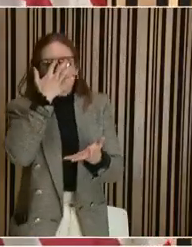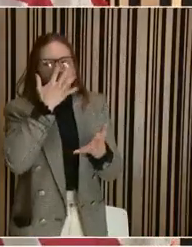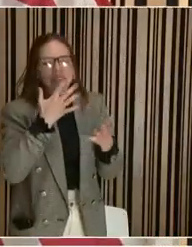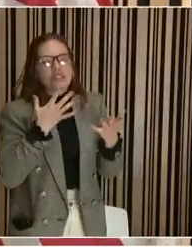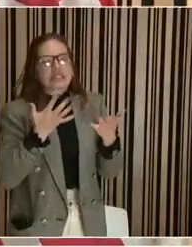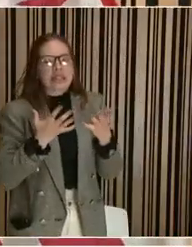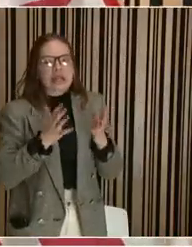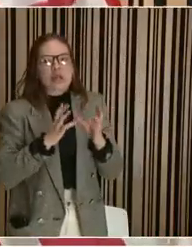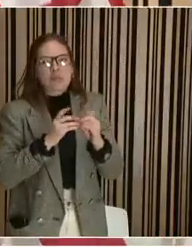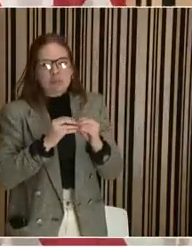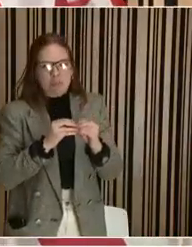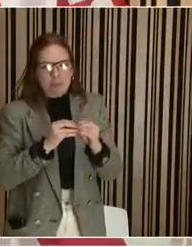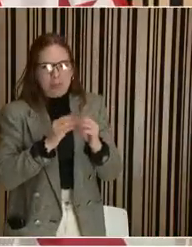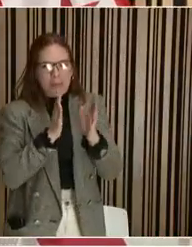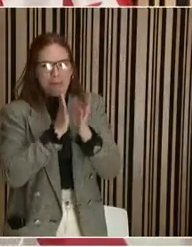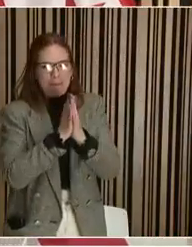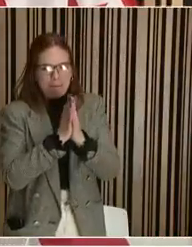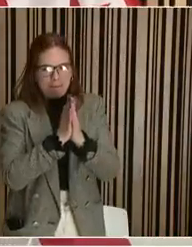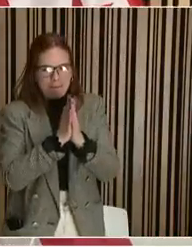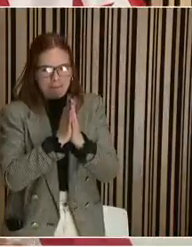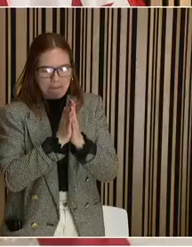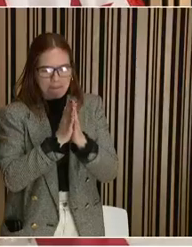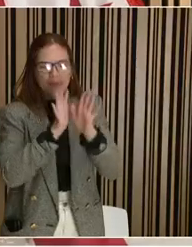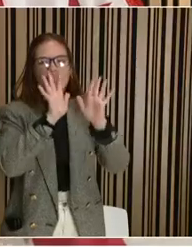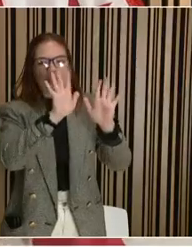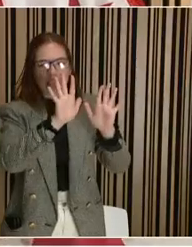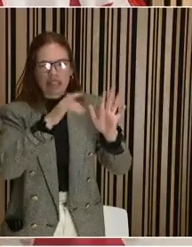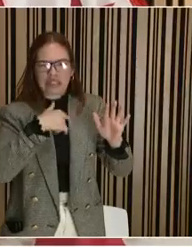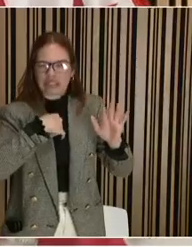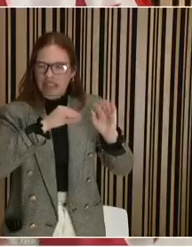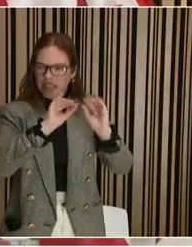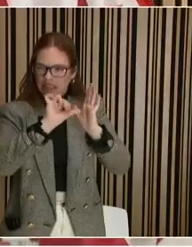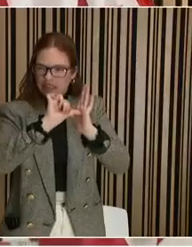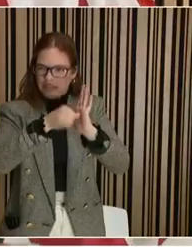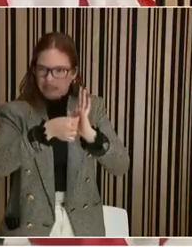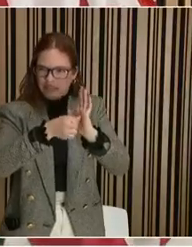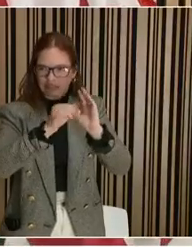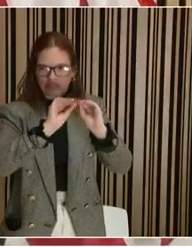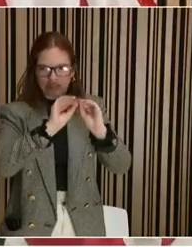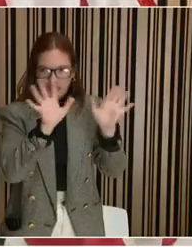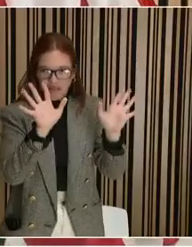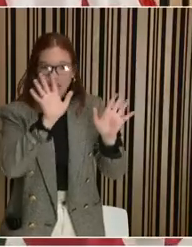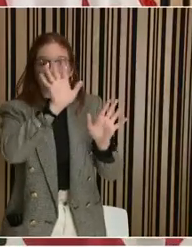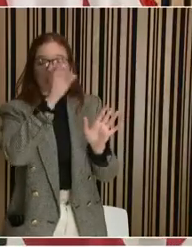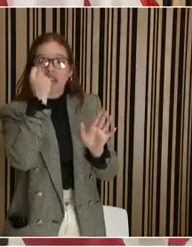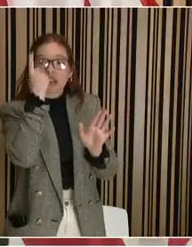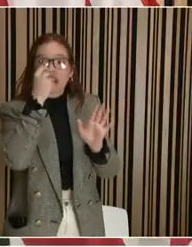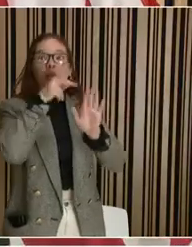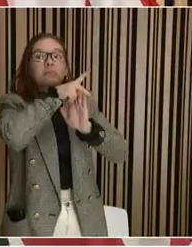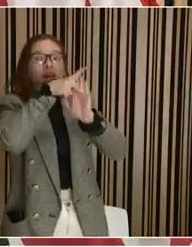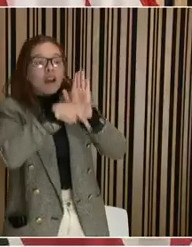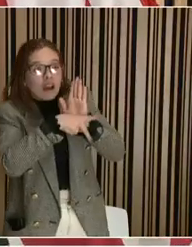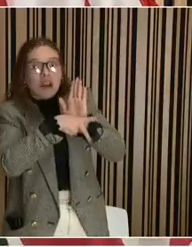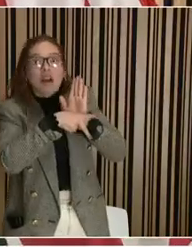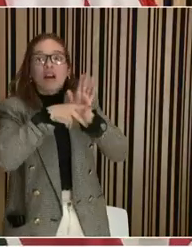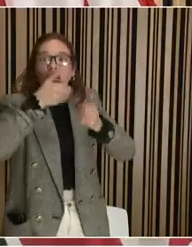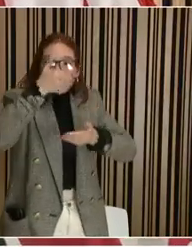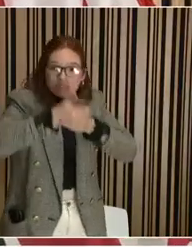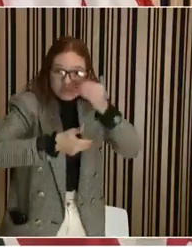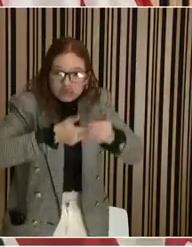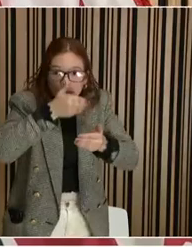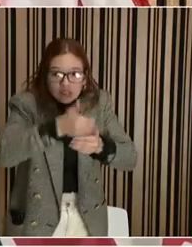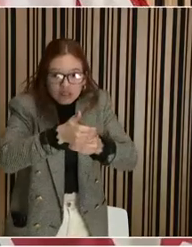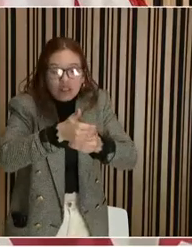Let me just be very clear that we have policies and procedures